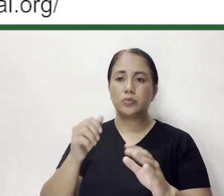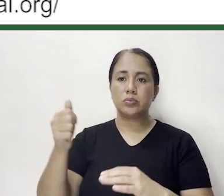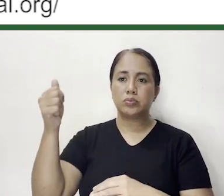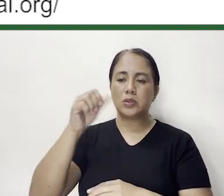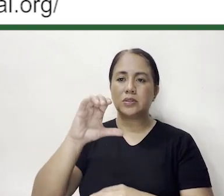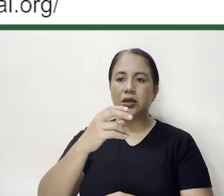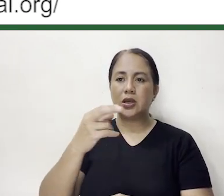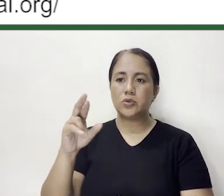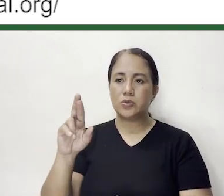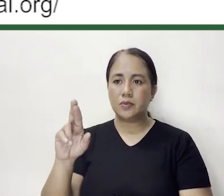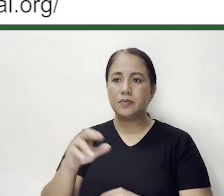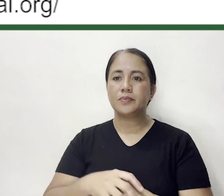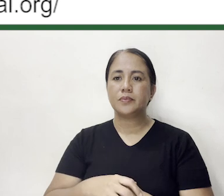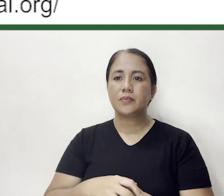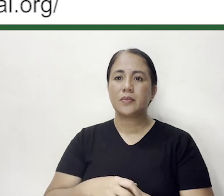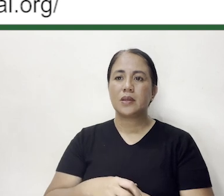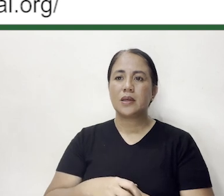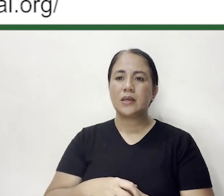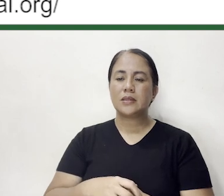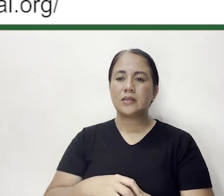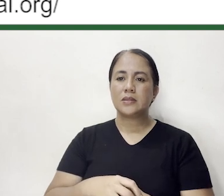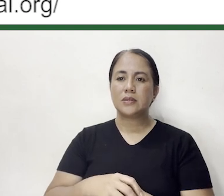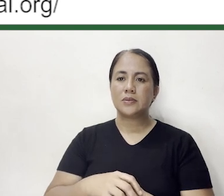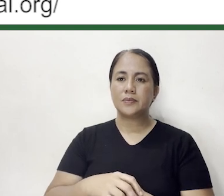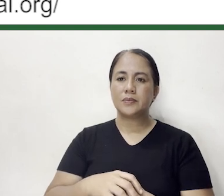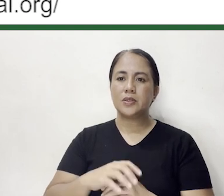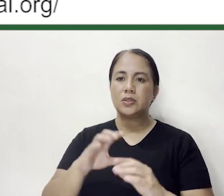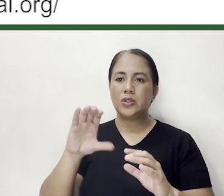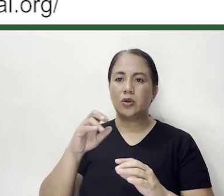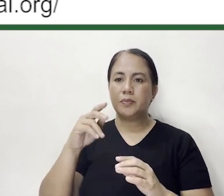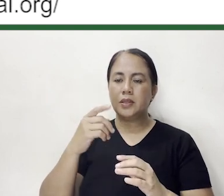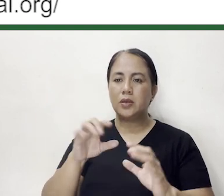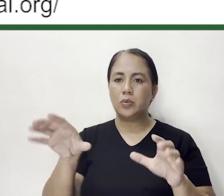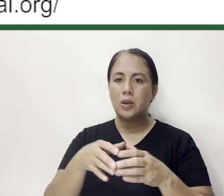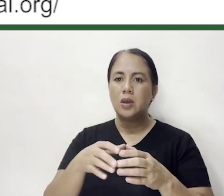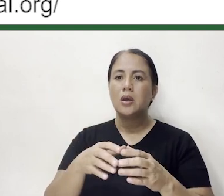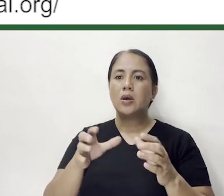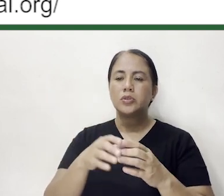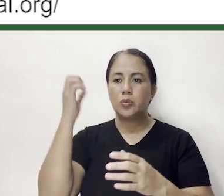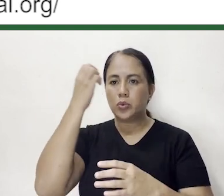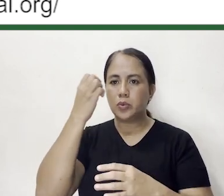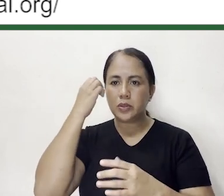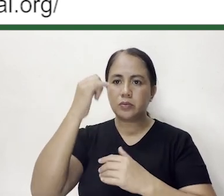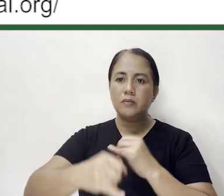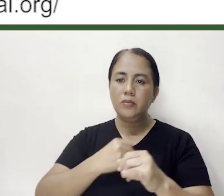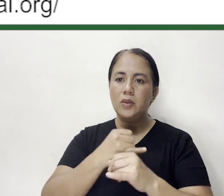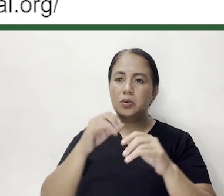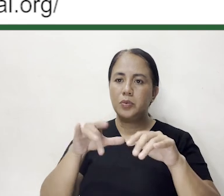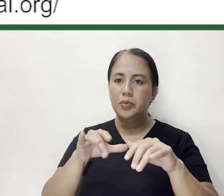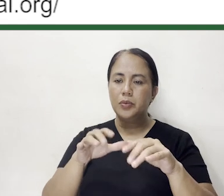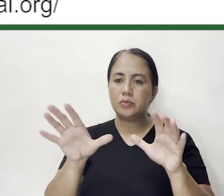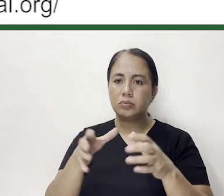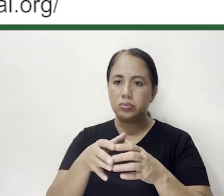High Commissioner for Human Rights, CRPD Committee, Council of Europe,